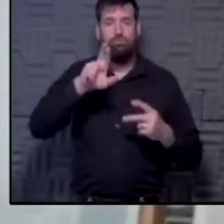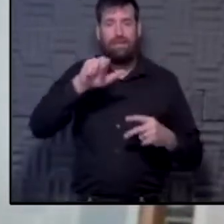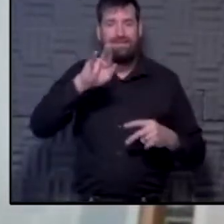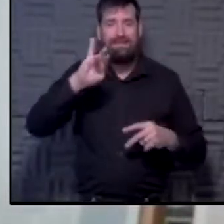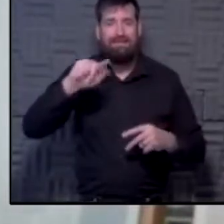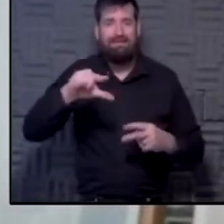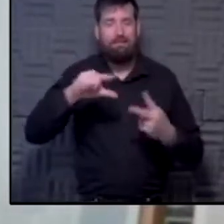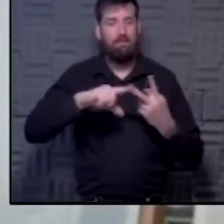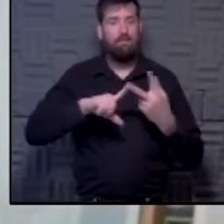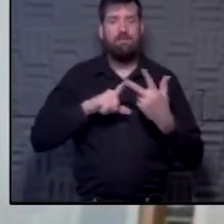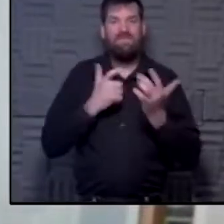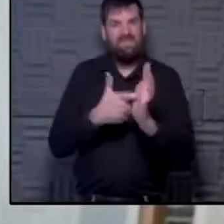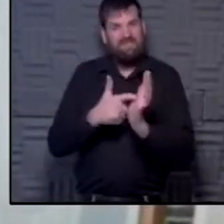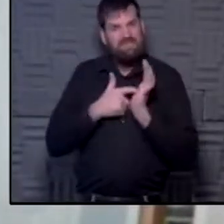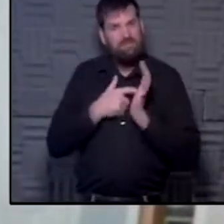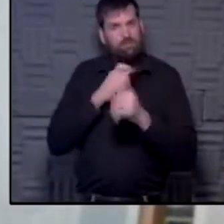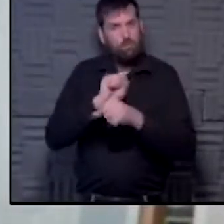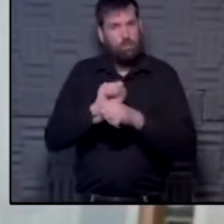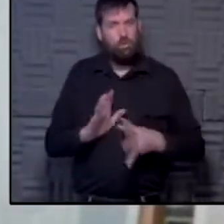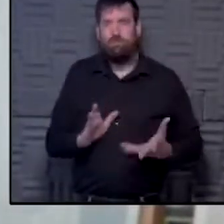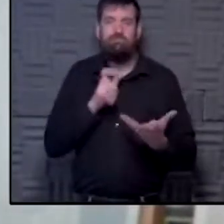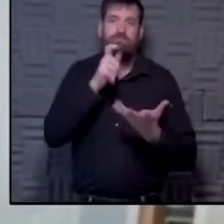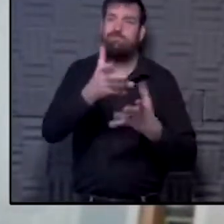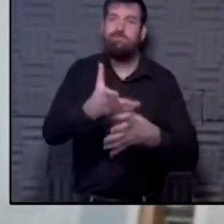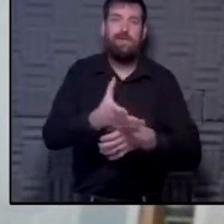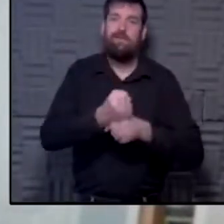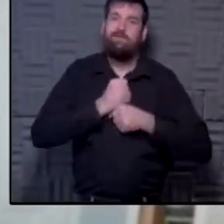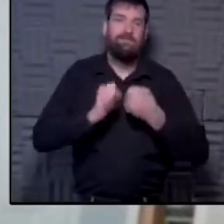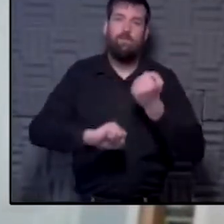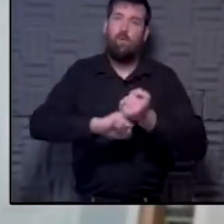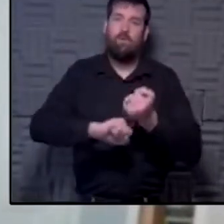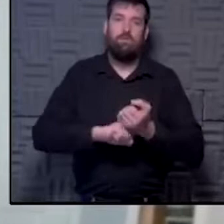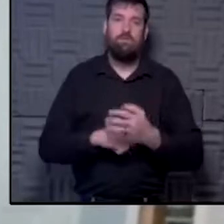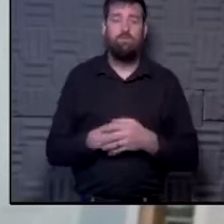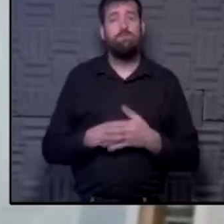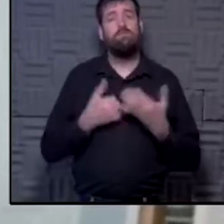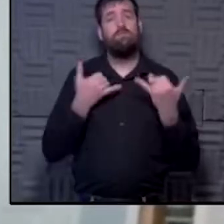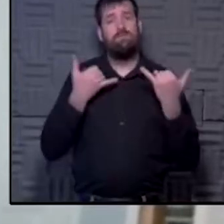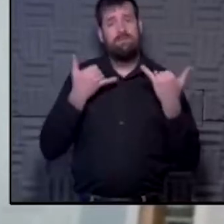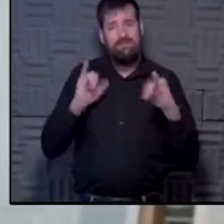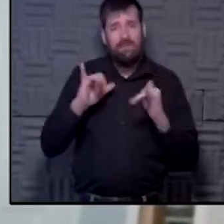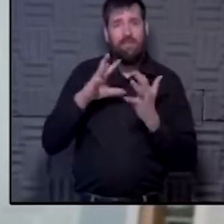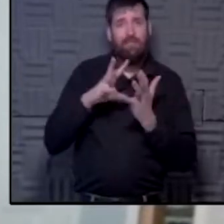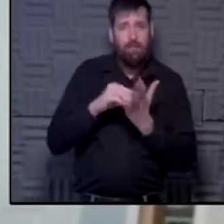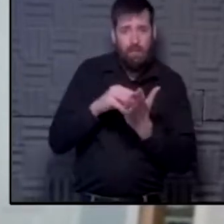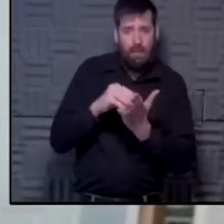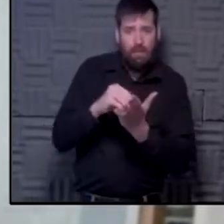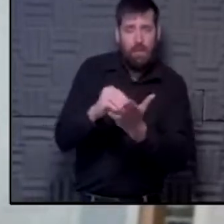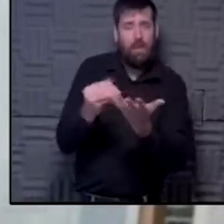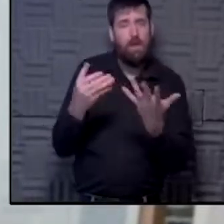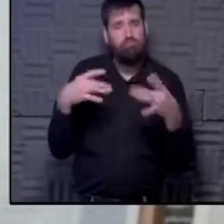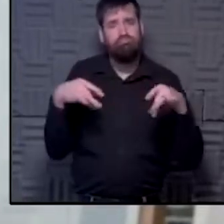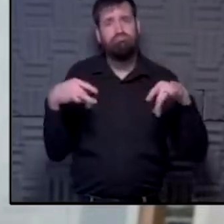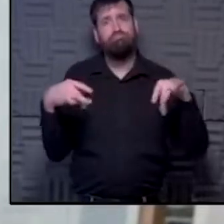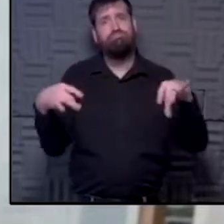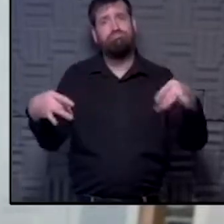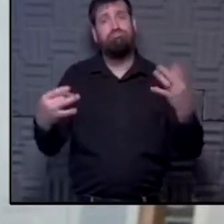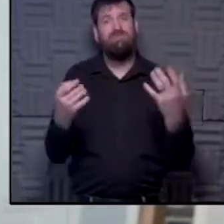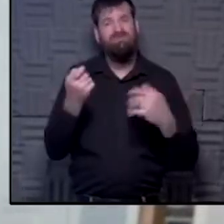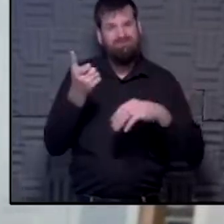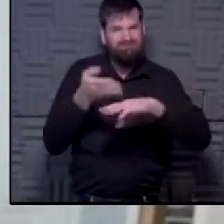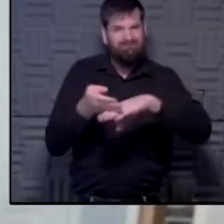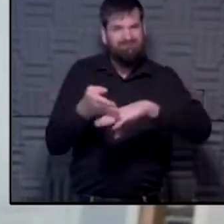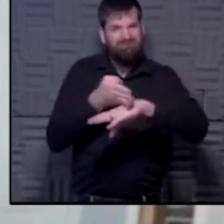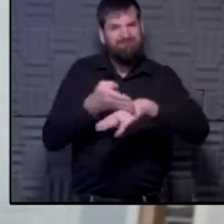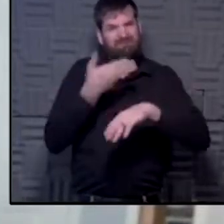workers didn't receive the kind of support that they needed. So we're still learning. I think we're doing better, a little better this